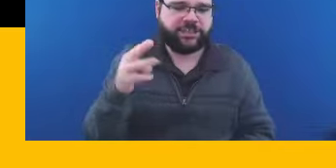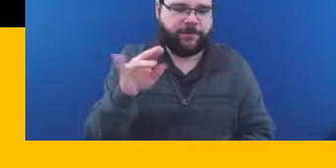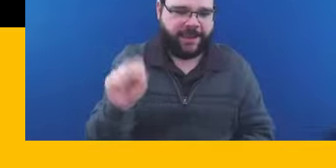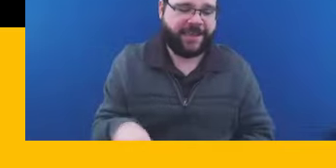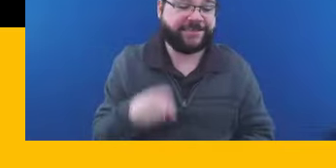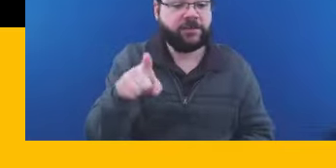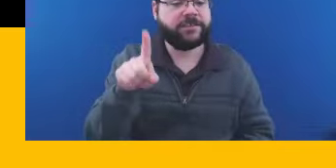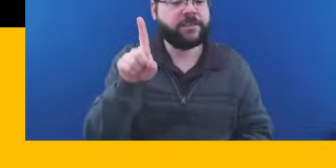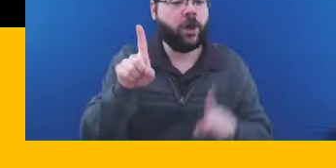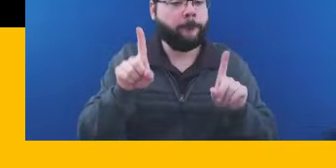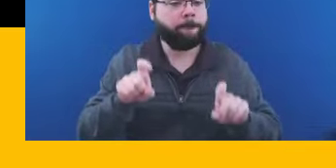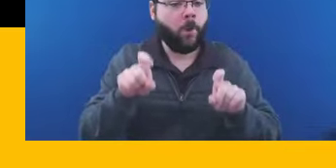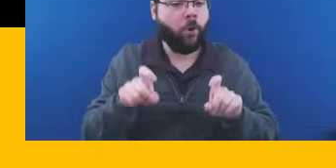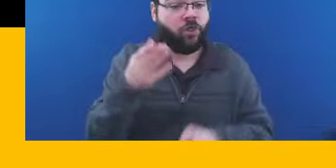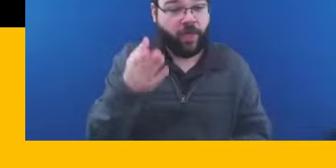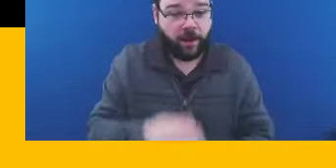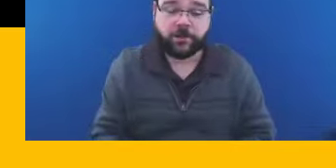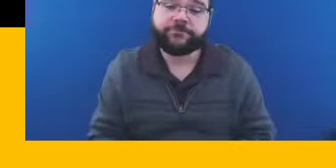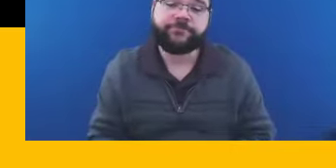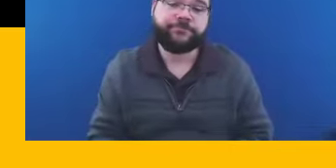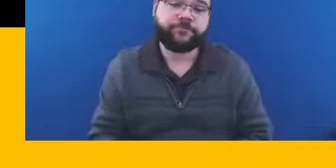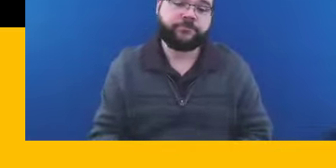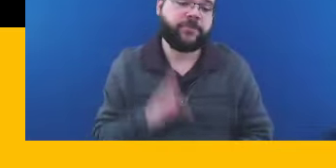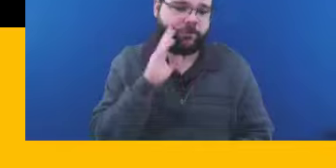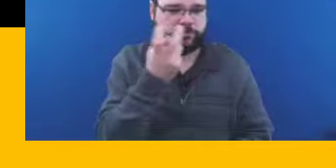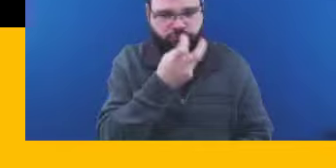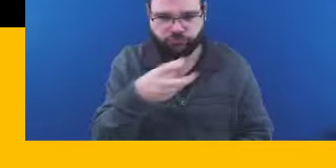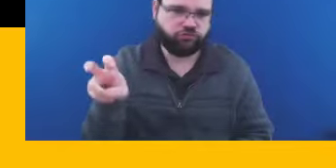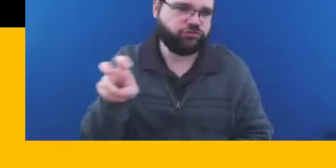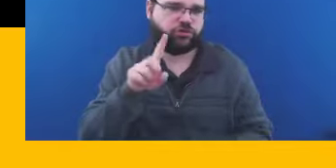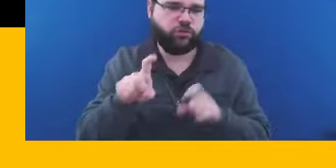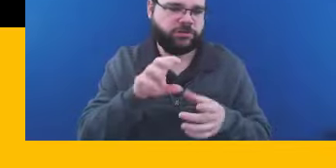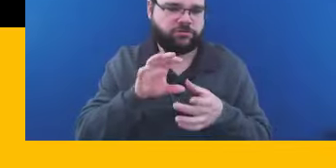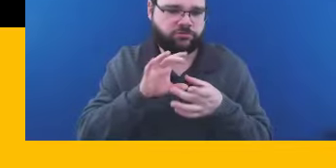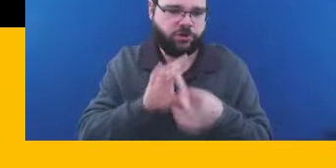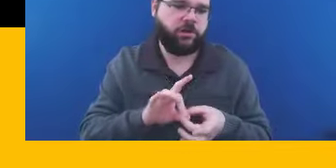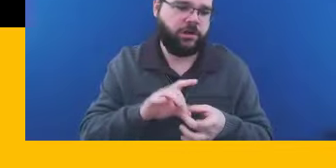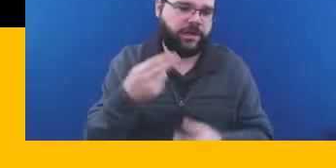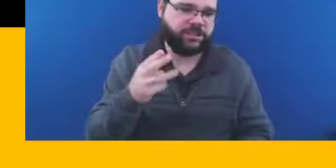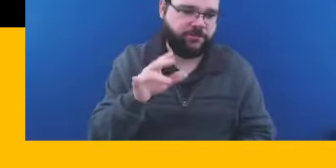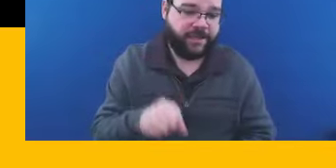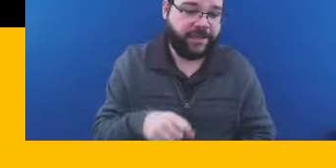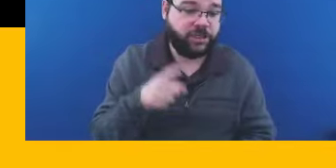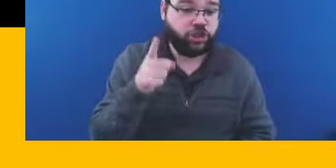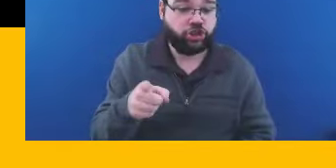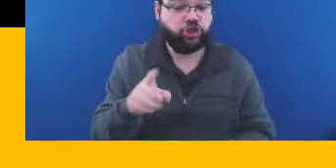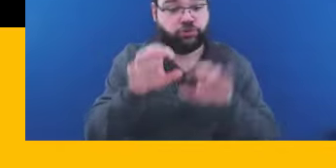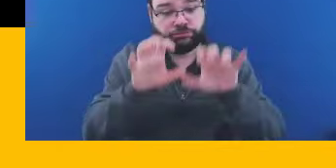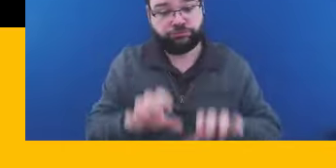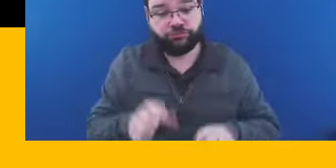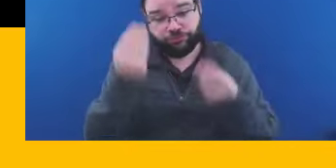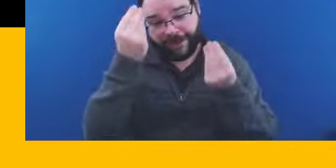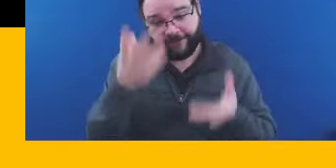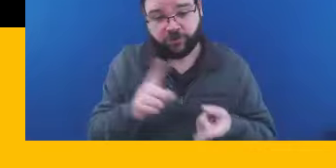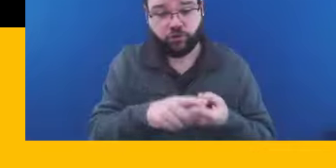in front of us, and we're going to shift to questions about HMIS. So do you enter data into the Homeless Management Information System? Just a simple